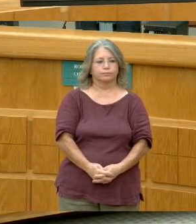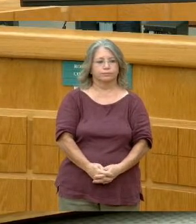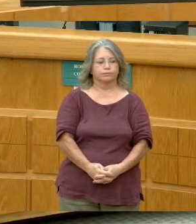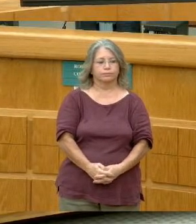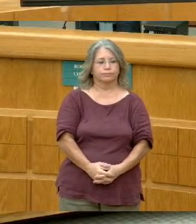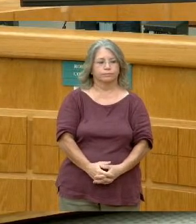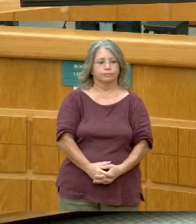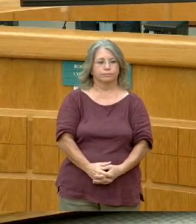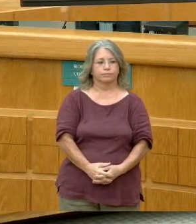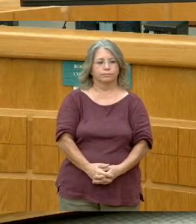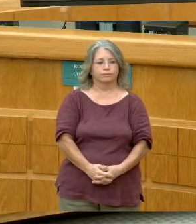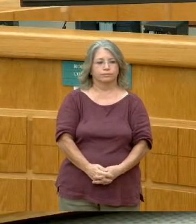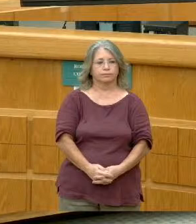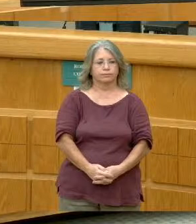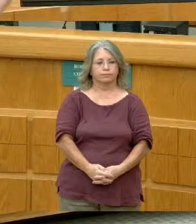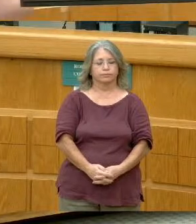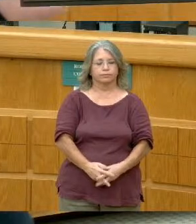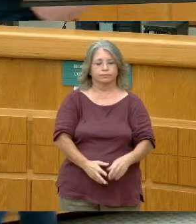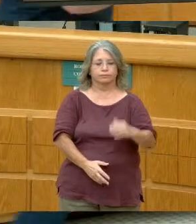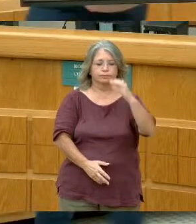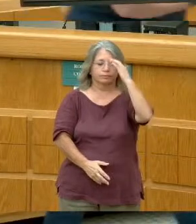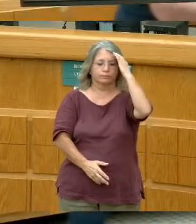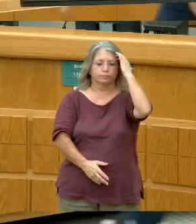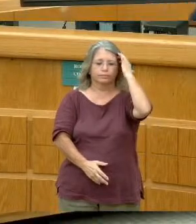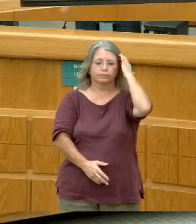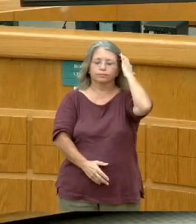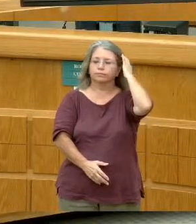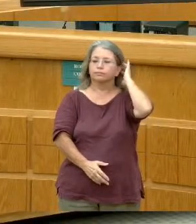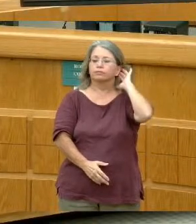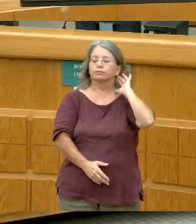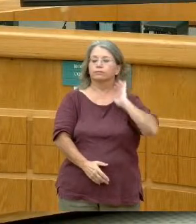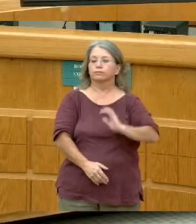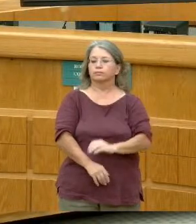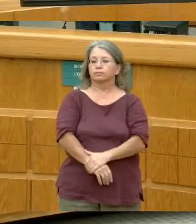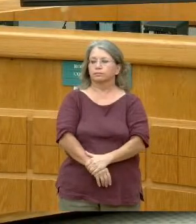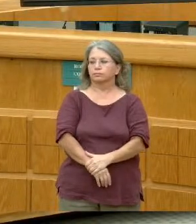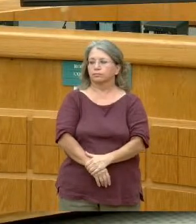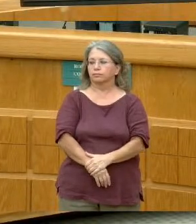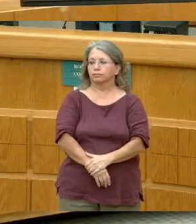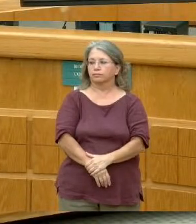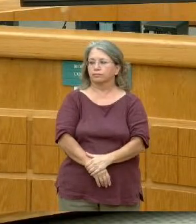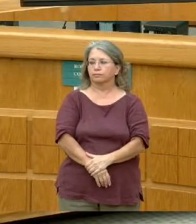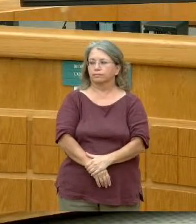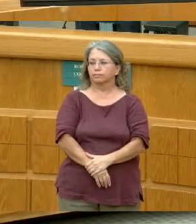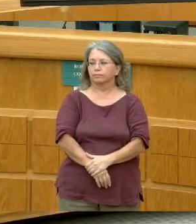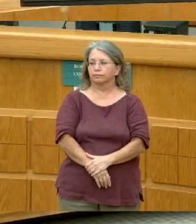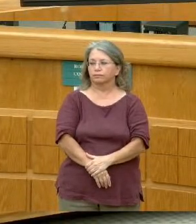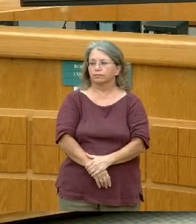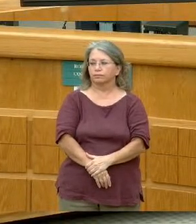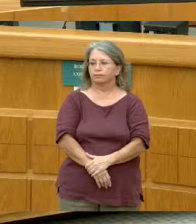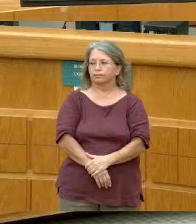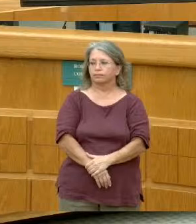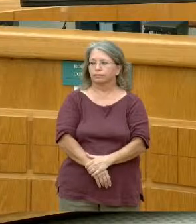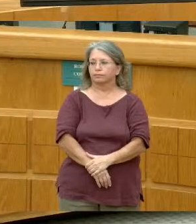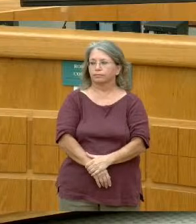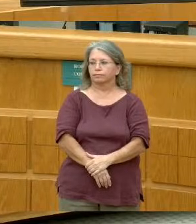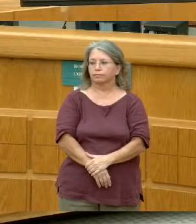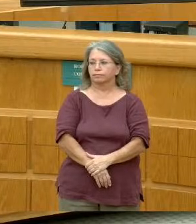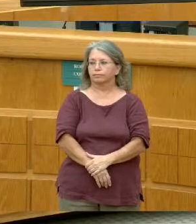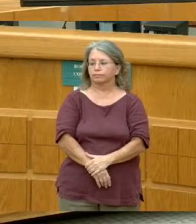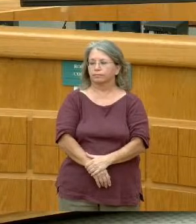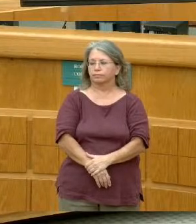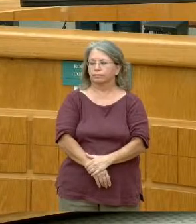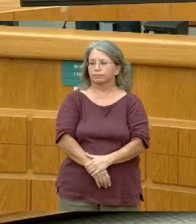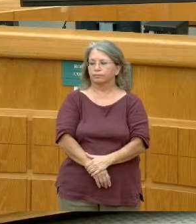4.113 pacientes se han recuperado por completo, 358 continúan en el hospital, 133 están en la unidad de cuidados